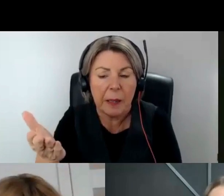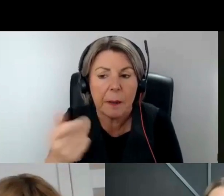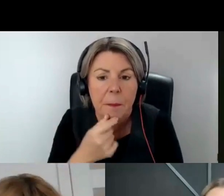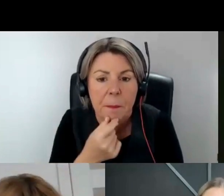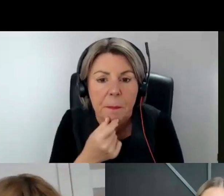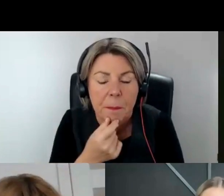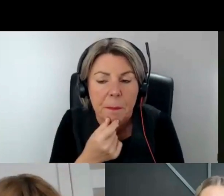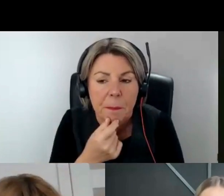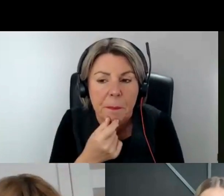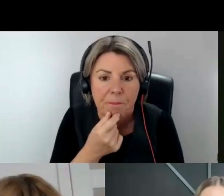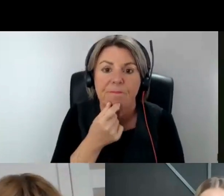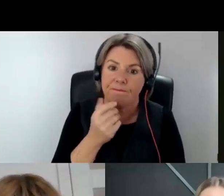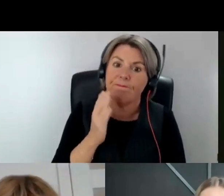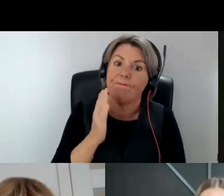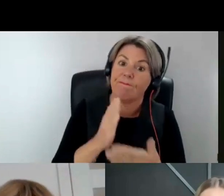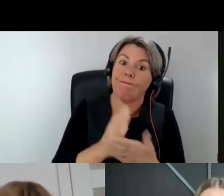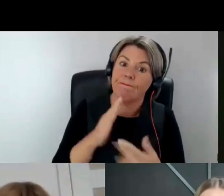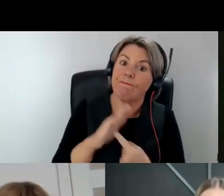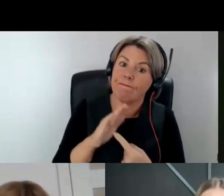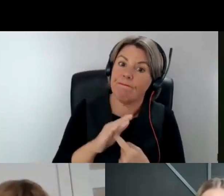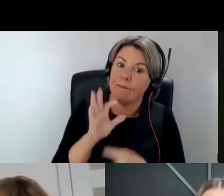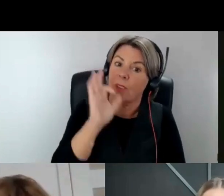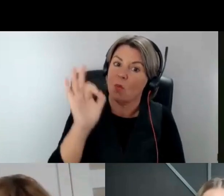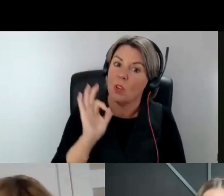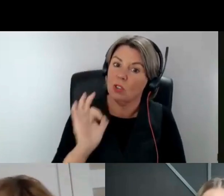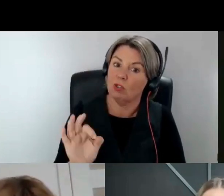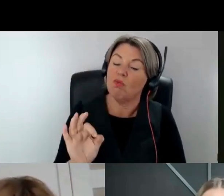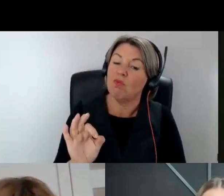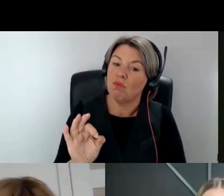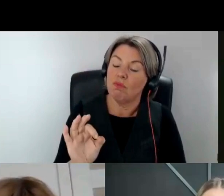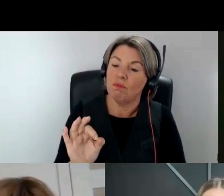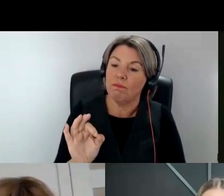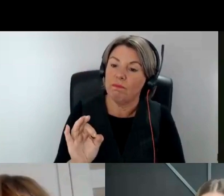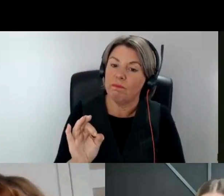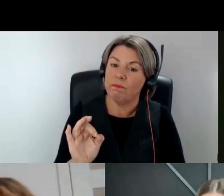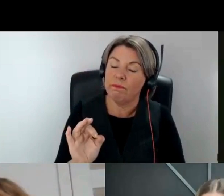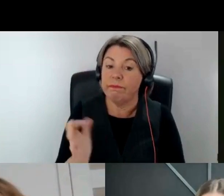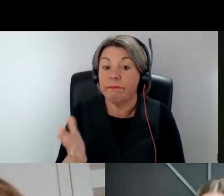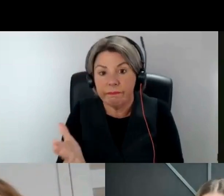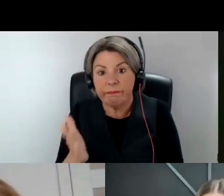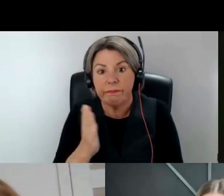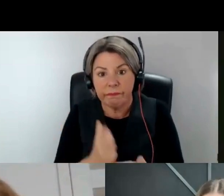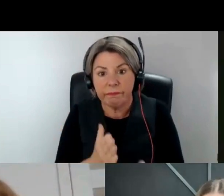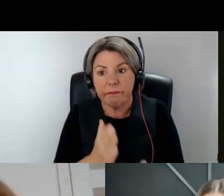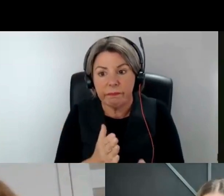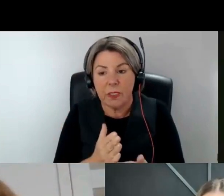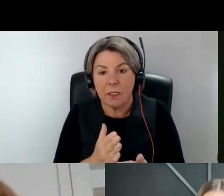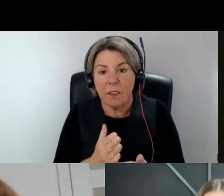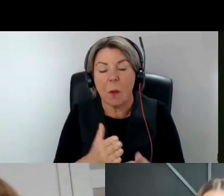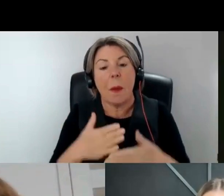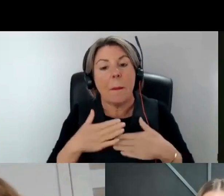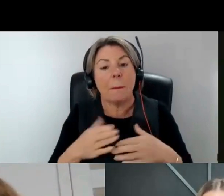Another very topical question, and it seems very plausible from the biology